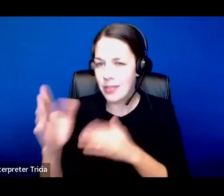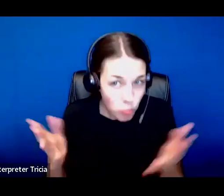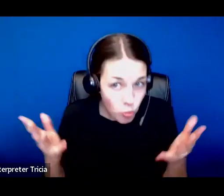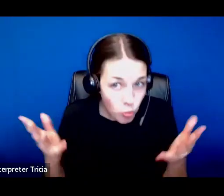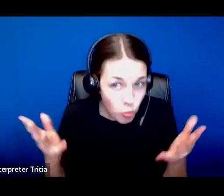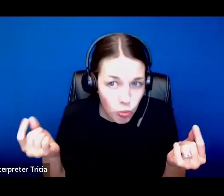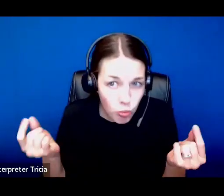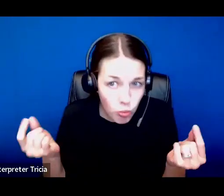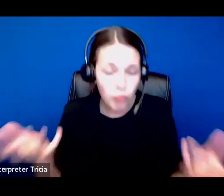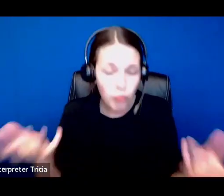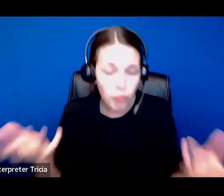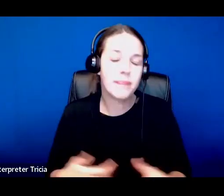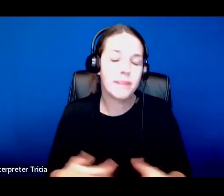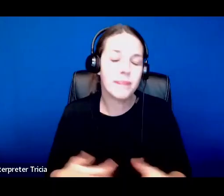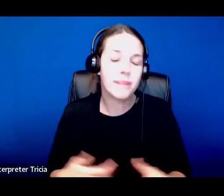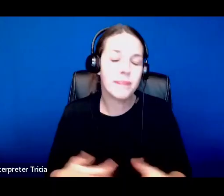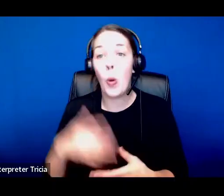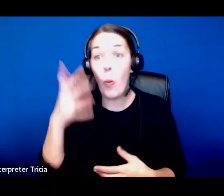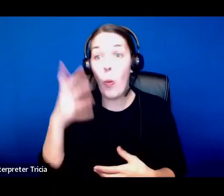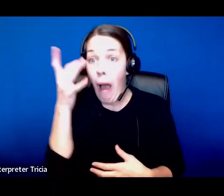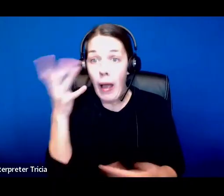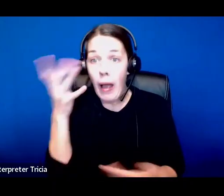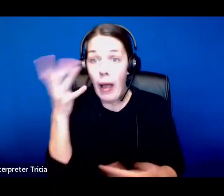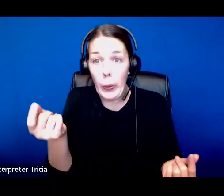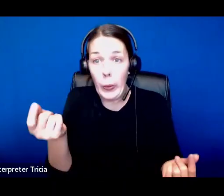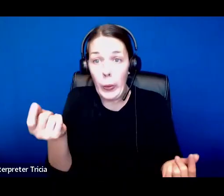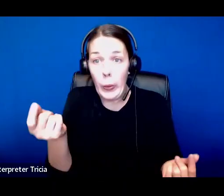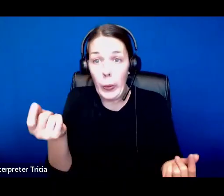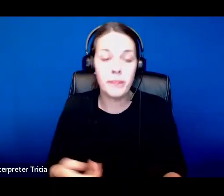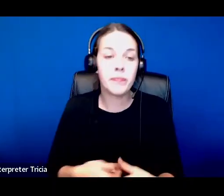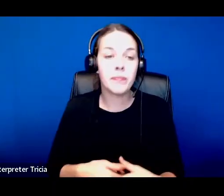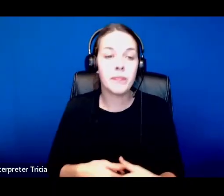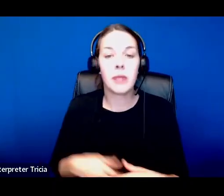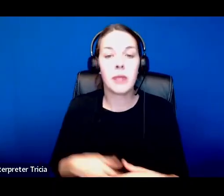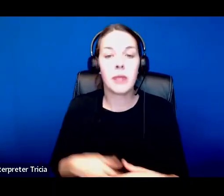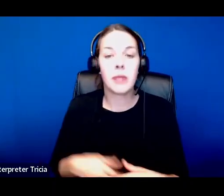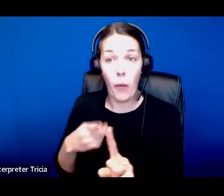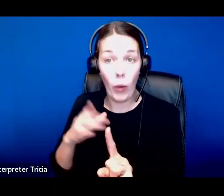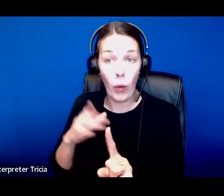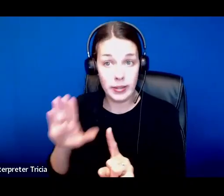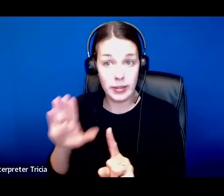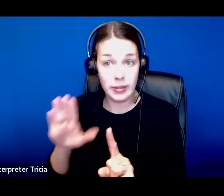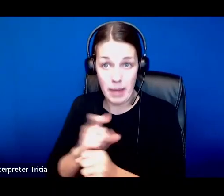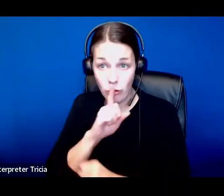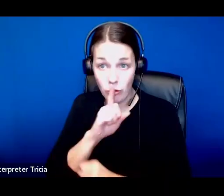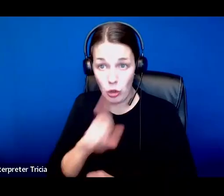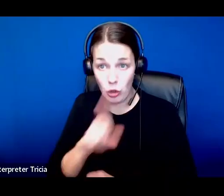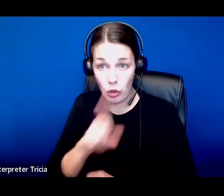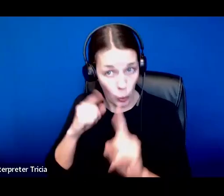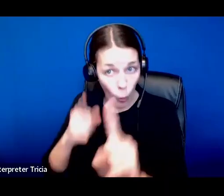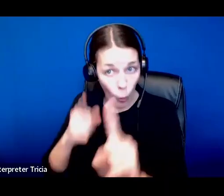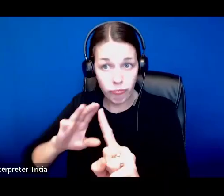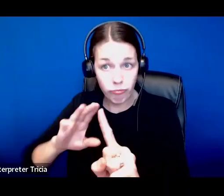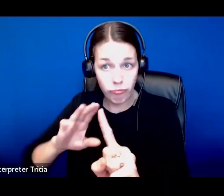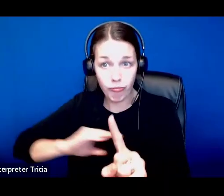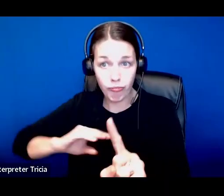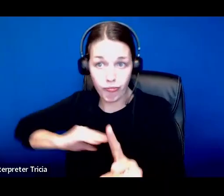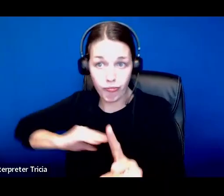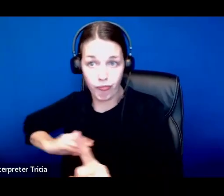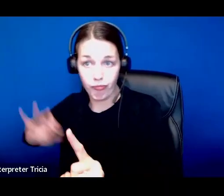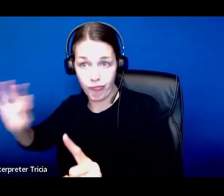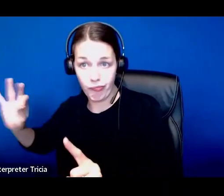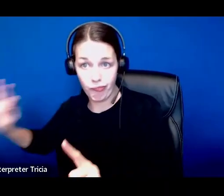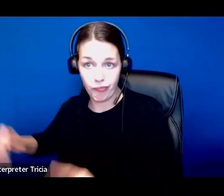it? Well, the whole point is to make sure that your goals are satisfied. Everybody's